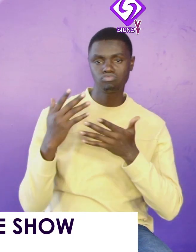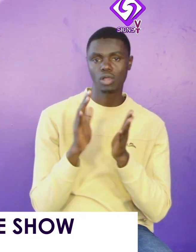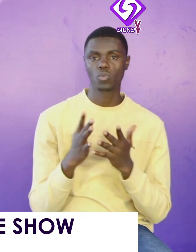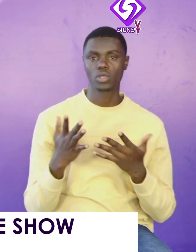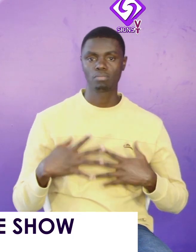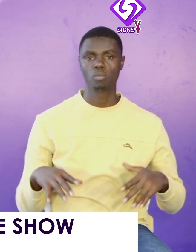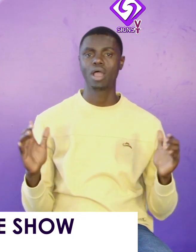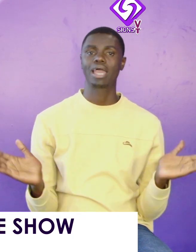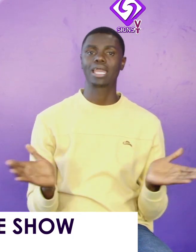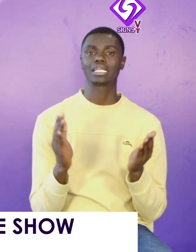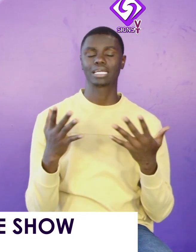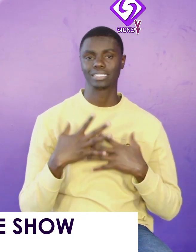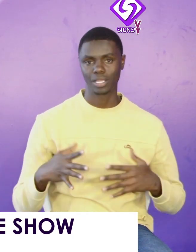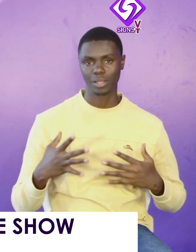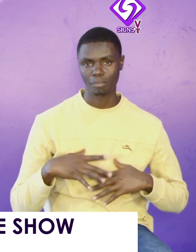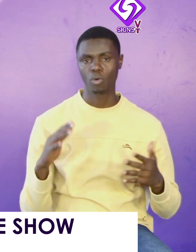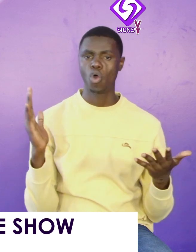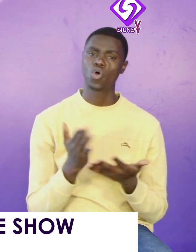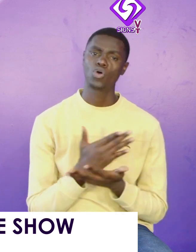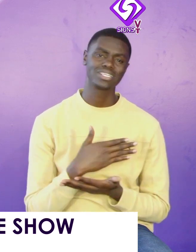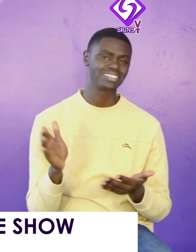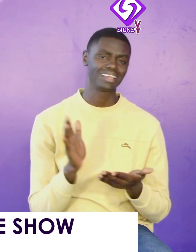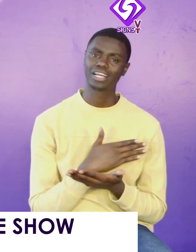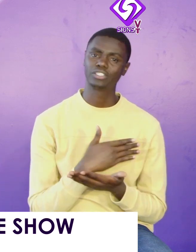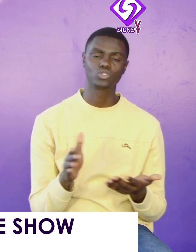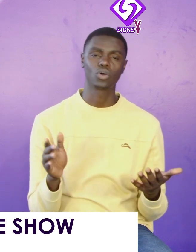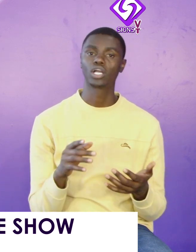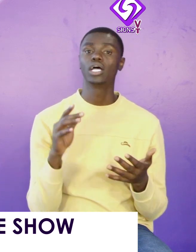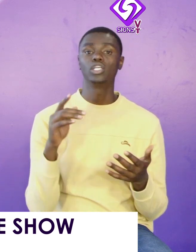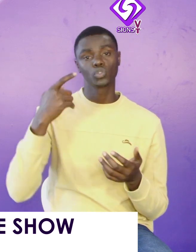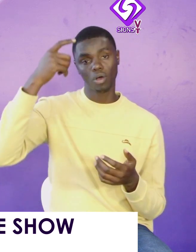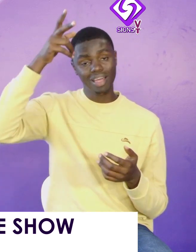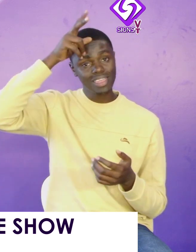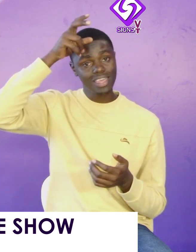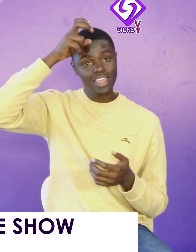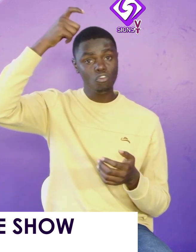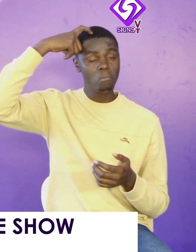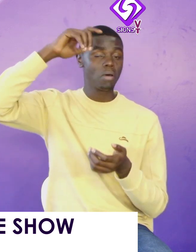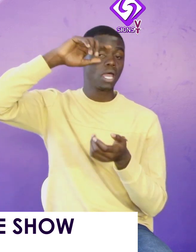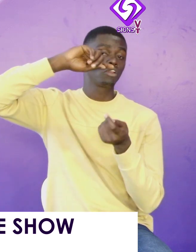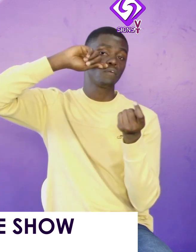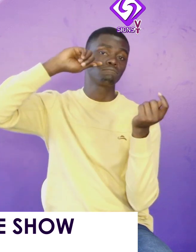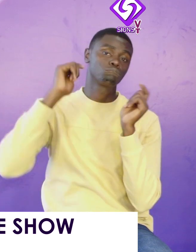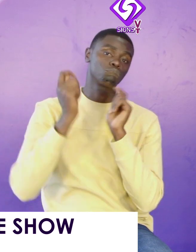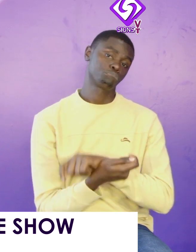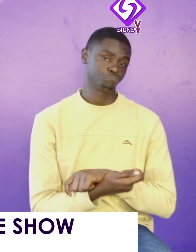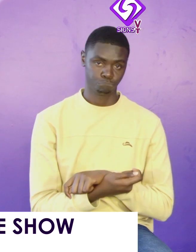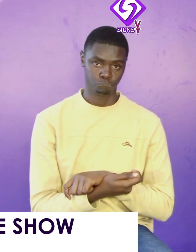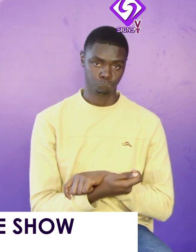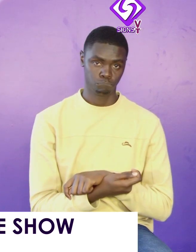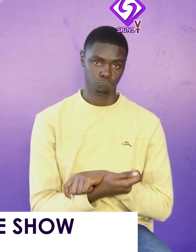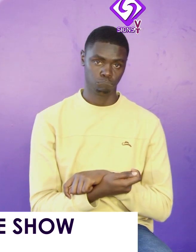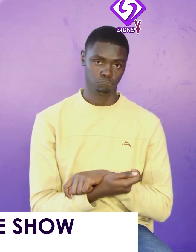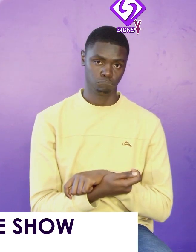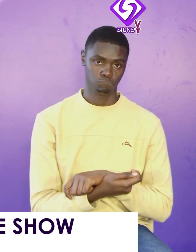encouraging somebody, or singing a song, you distract that evil, mental, torturing